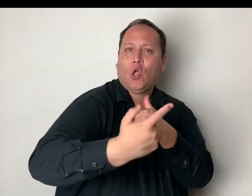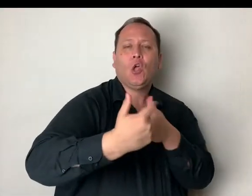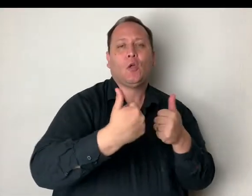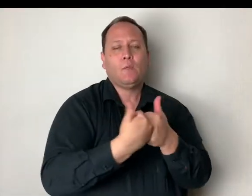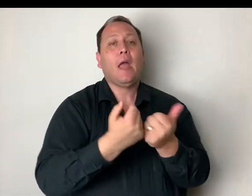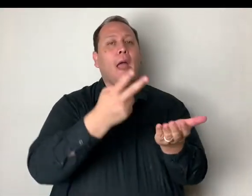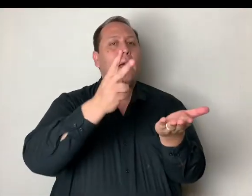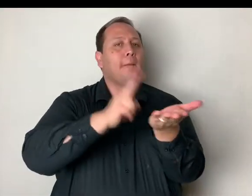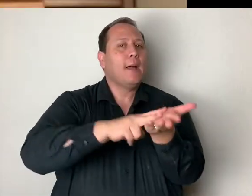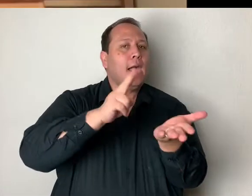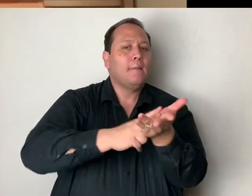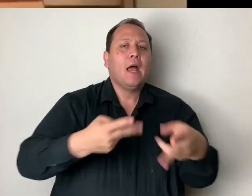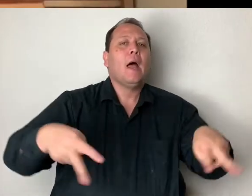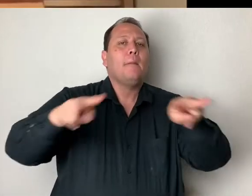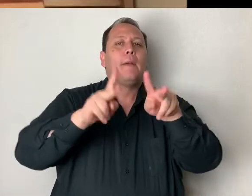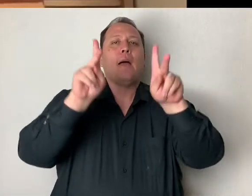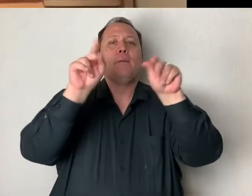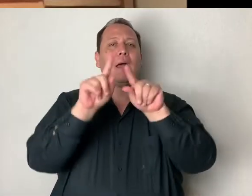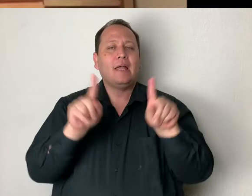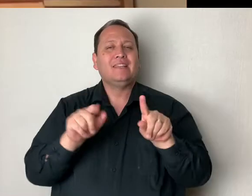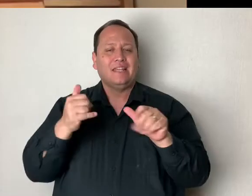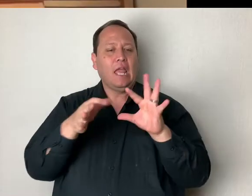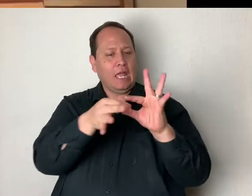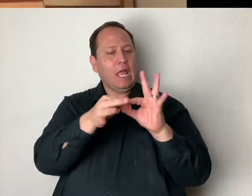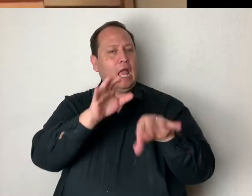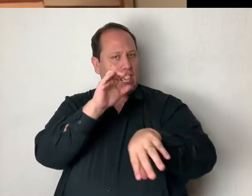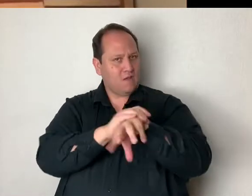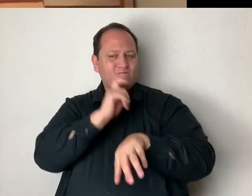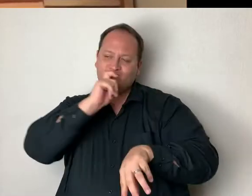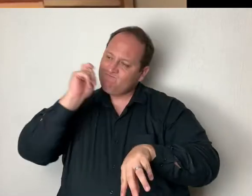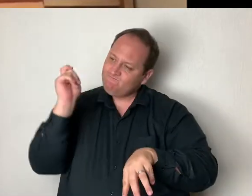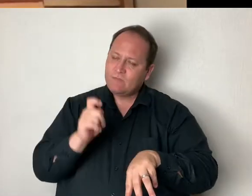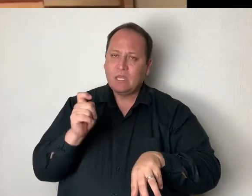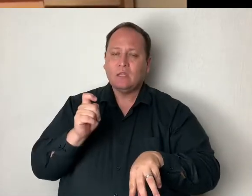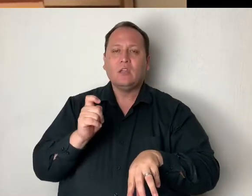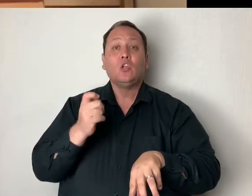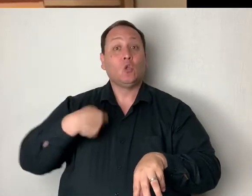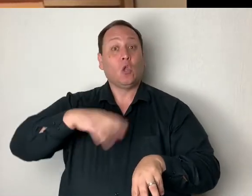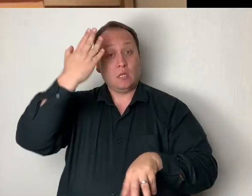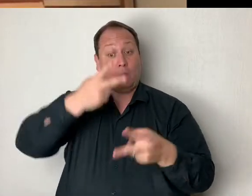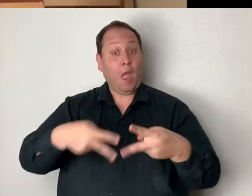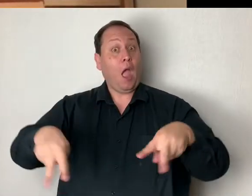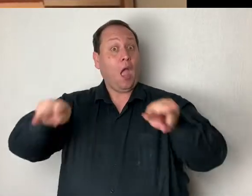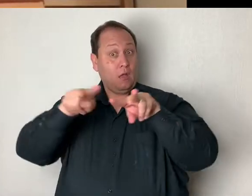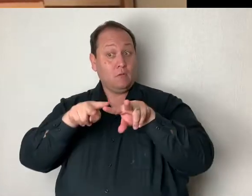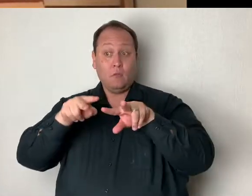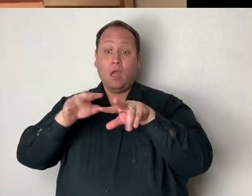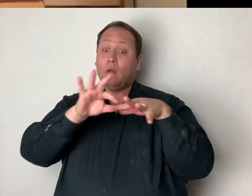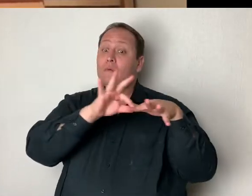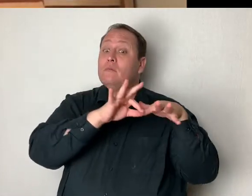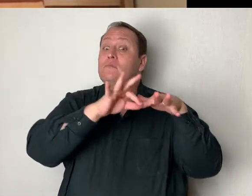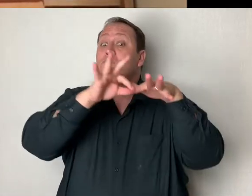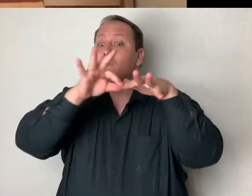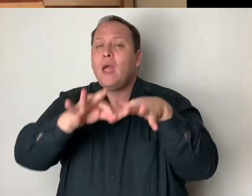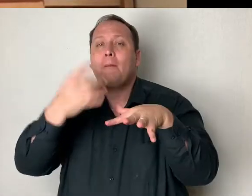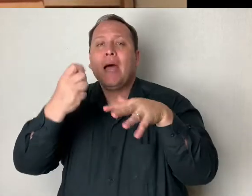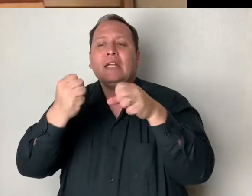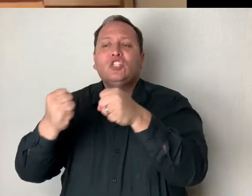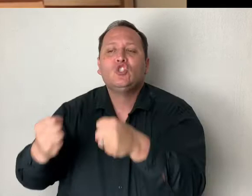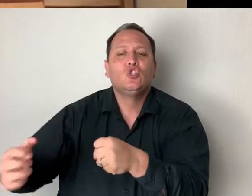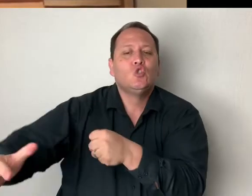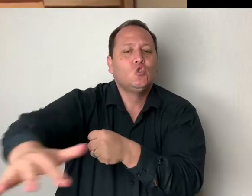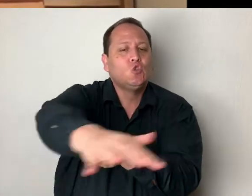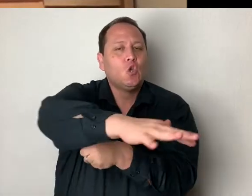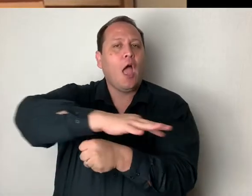friendship, which we believe are the values that can, in the long haul, lead to true security for the peoples of both